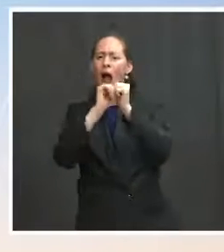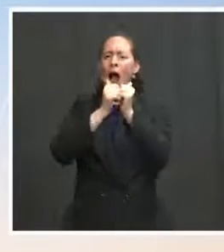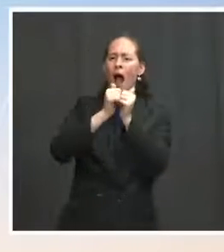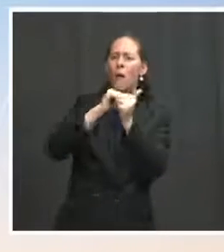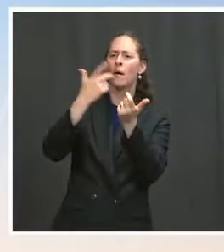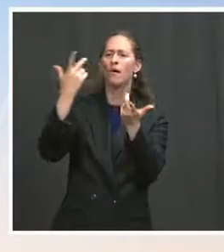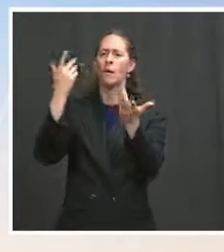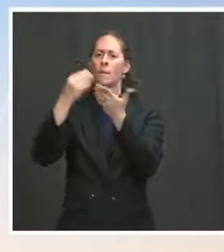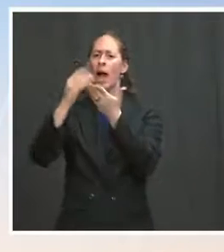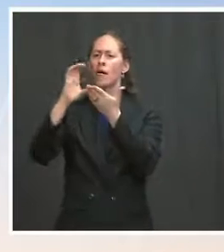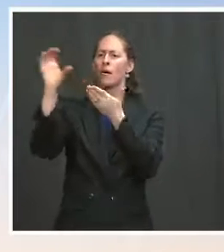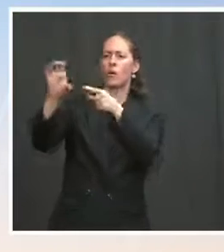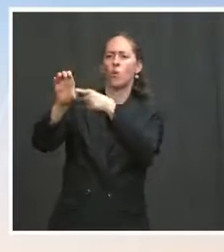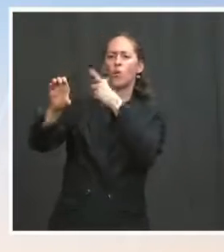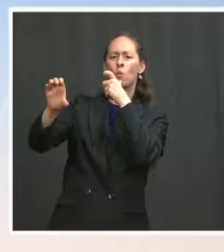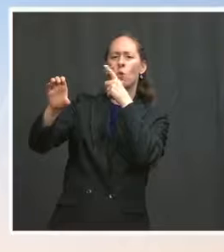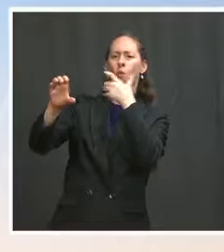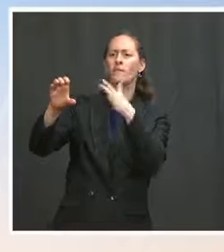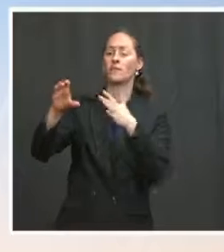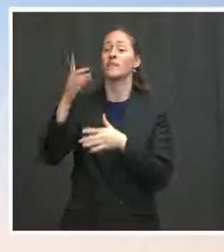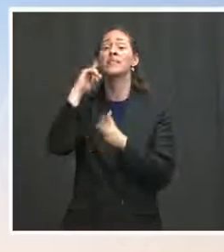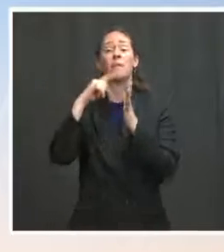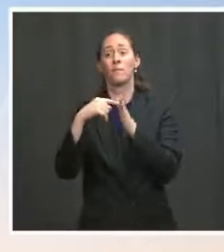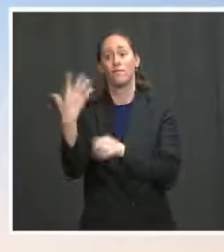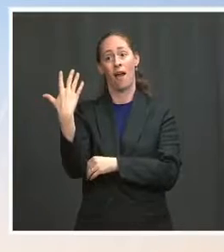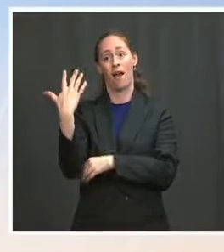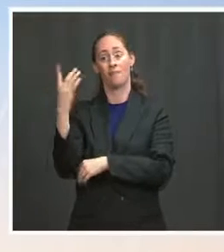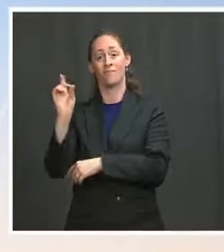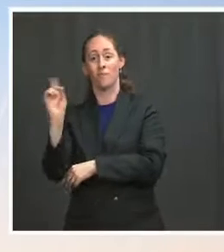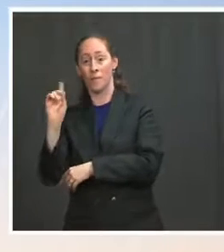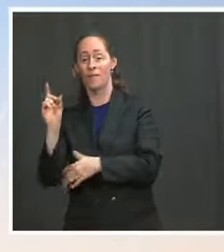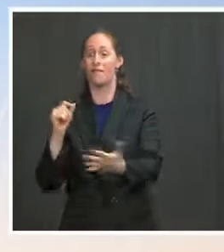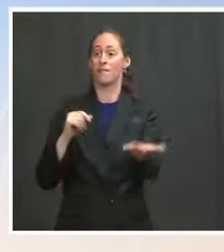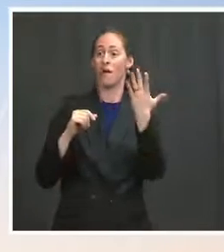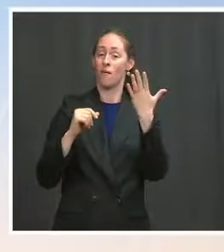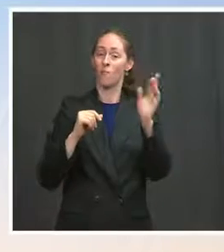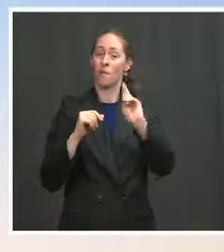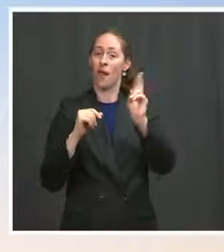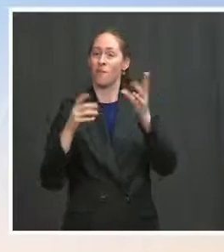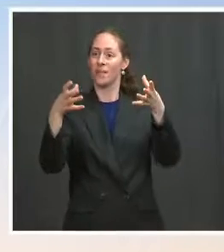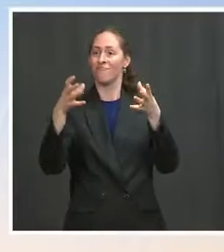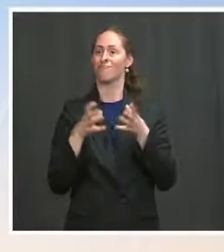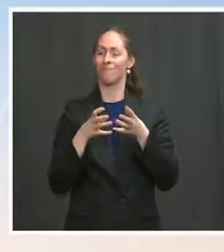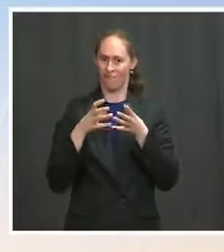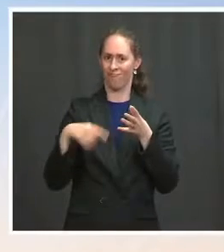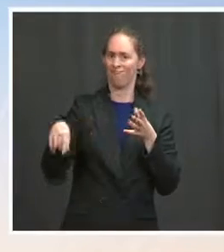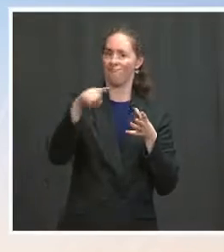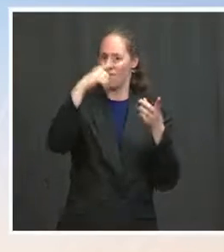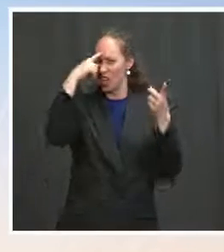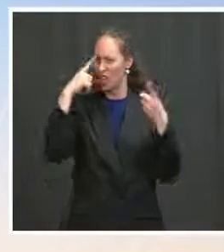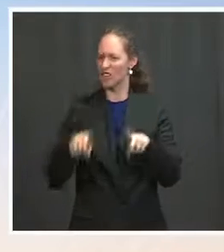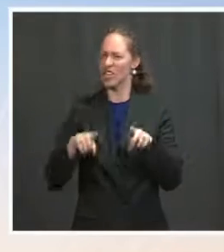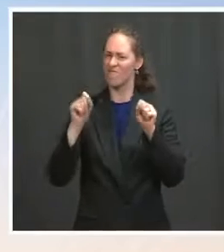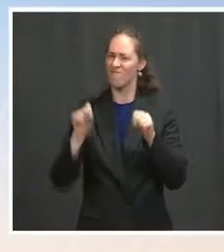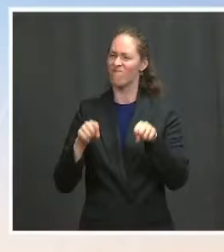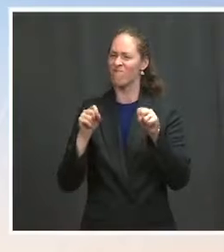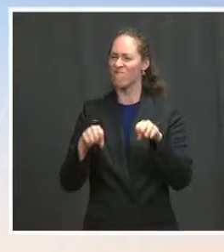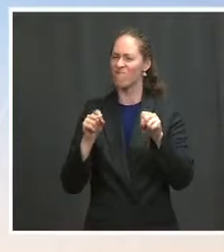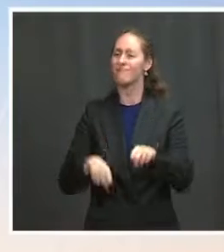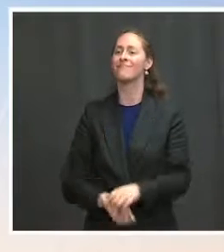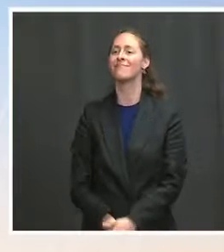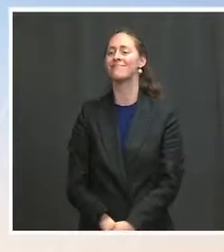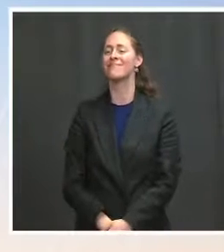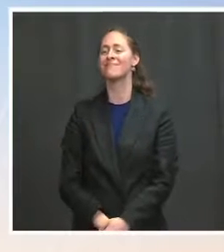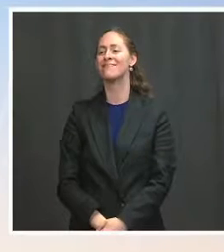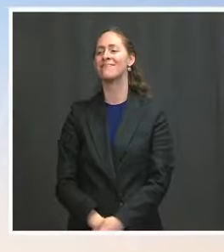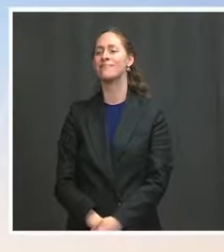5 Democrats and the 5 Republicans who stood outside with the president just yesterday. And the president also believes that raising the corporate rate